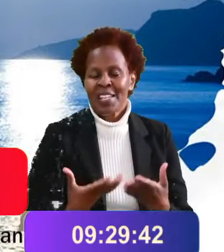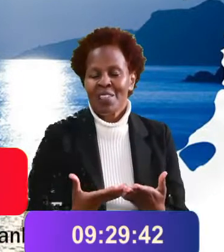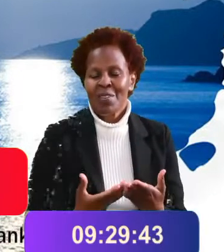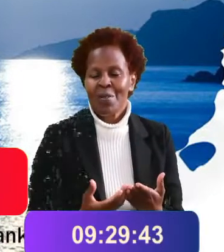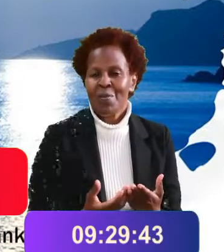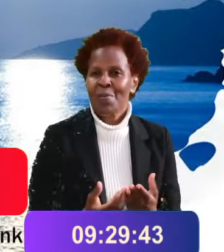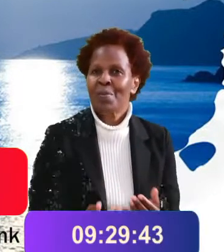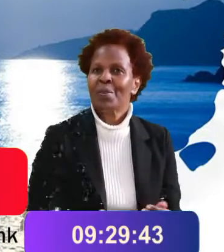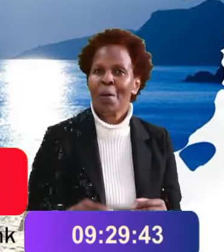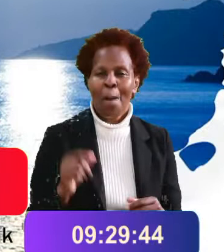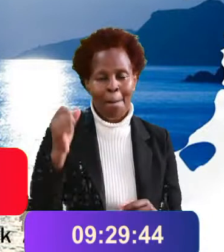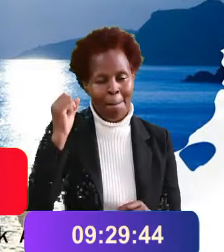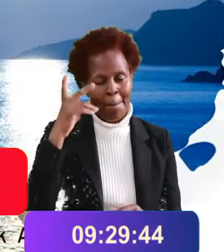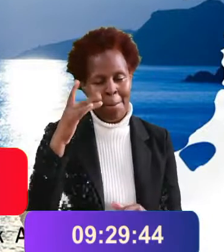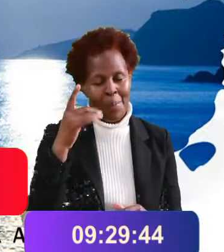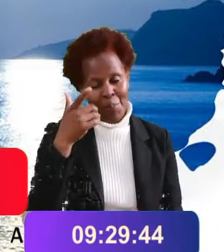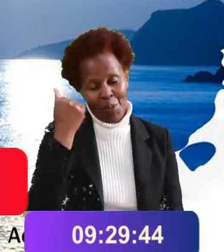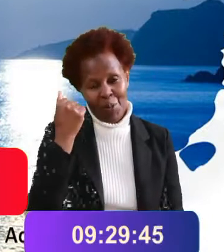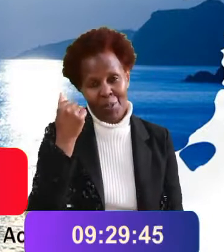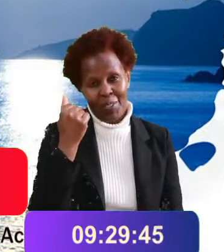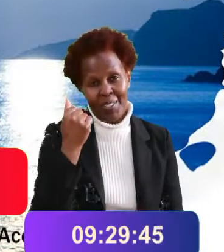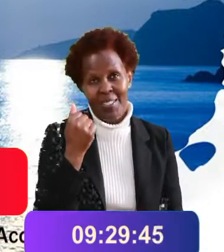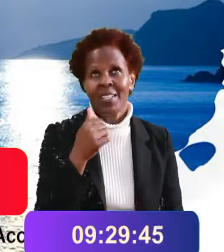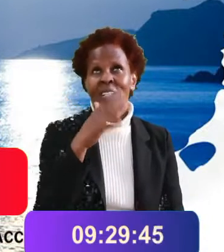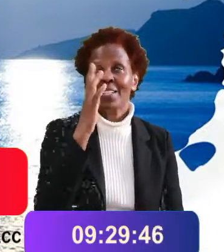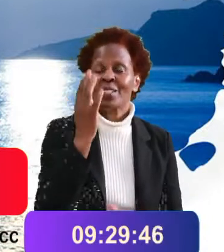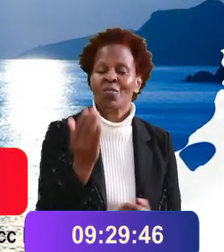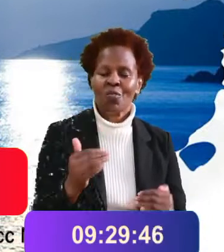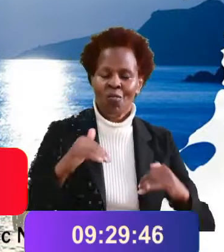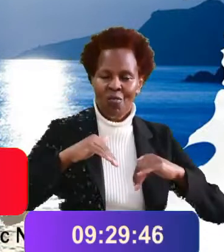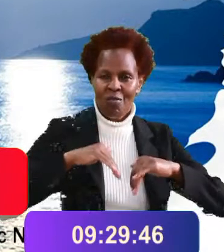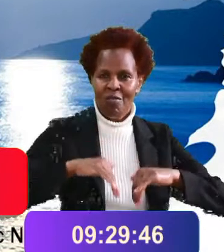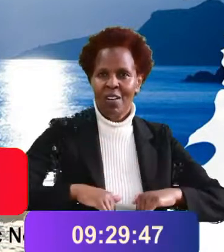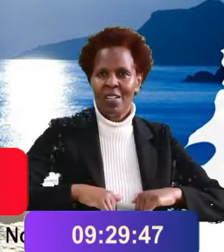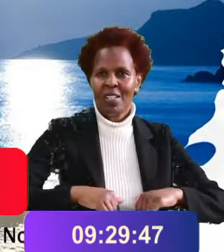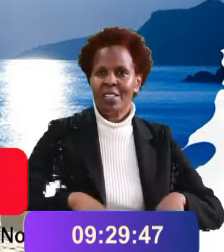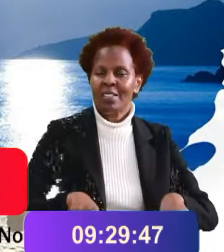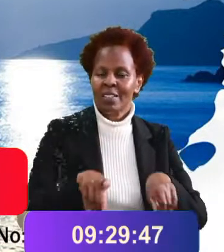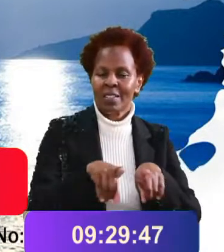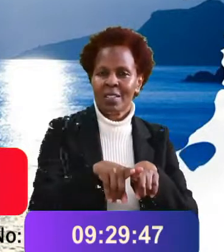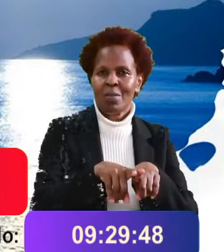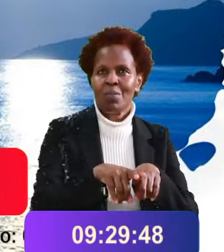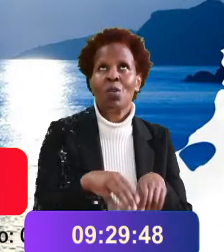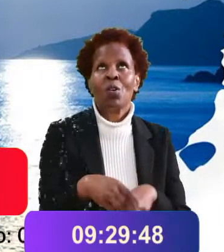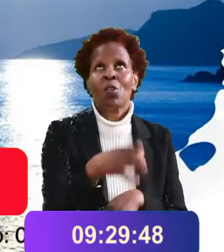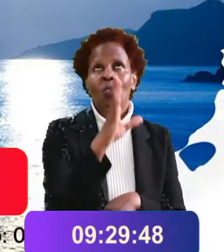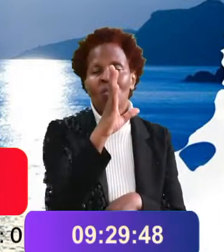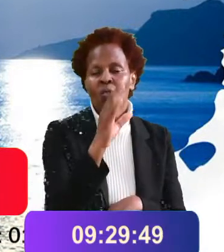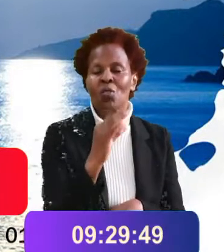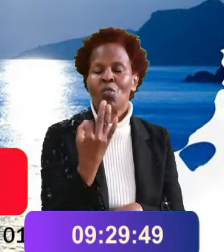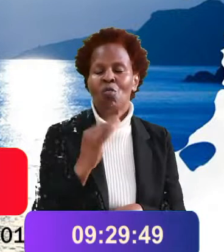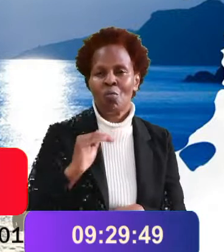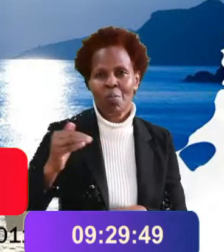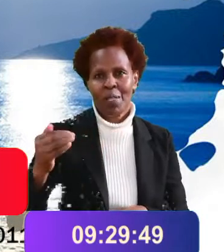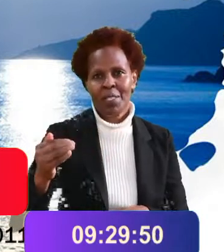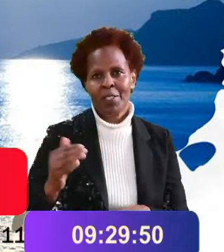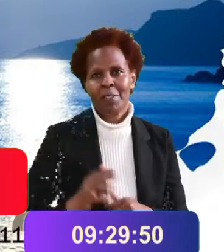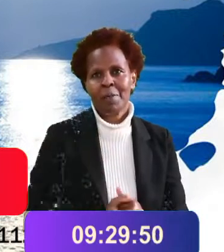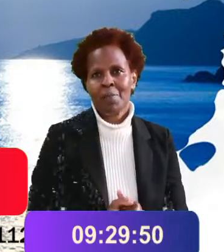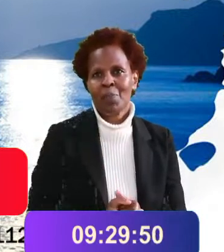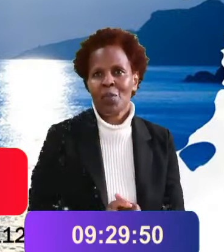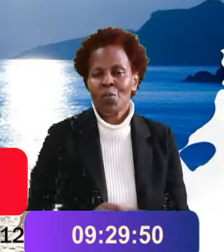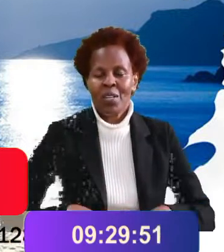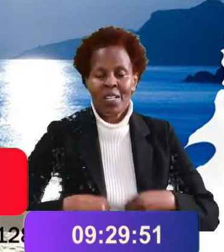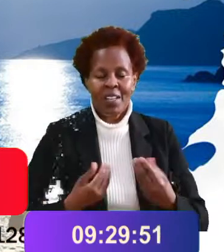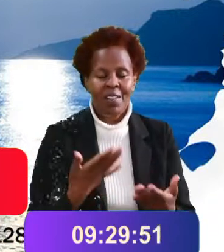obedience because the God of the valley is also the God of the mountaintop. We offer